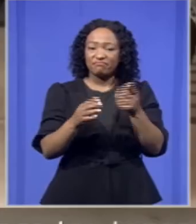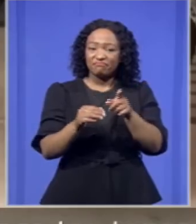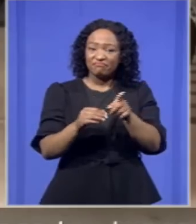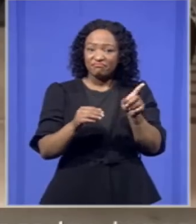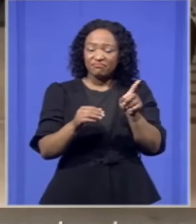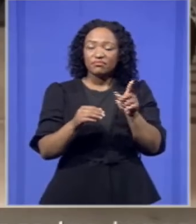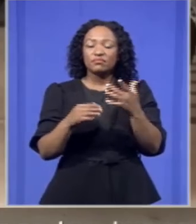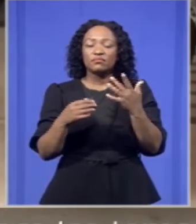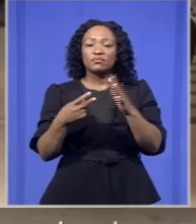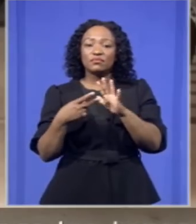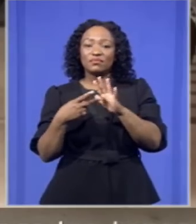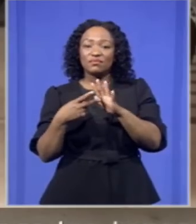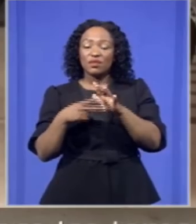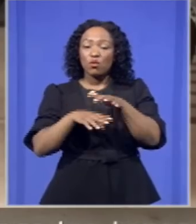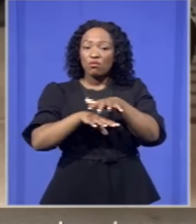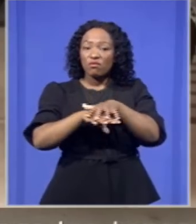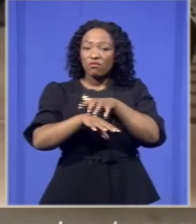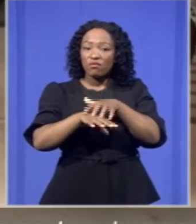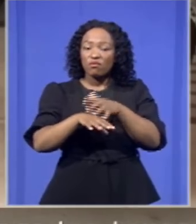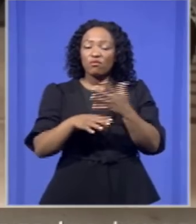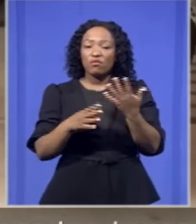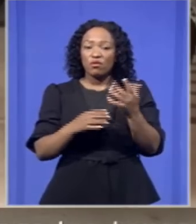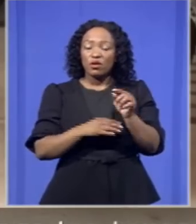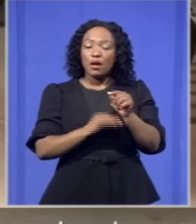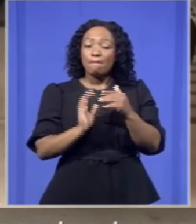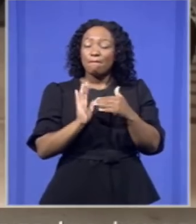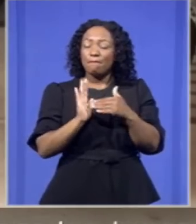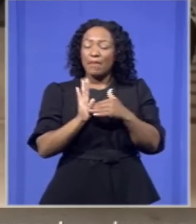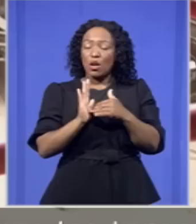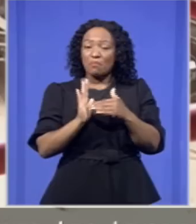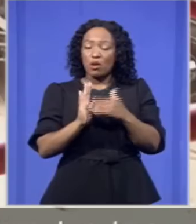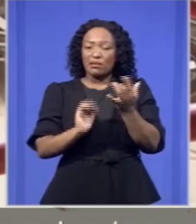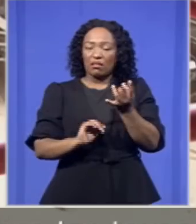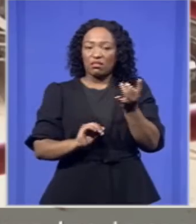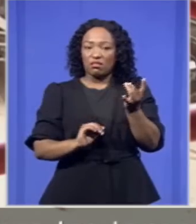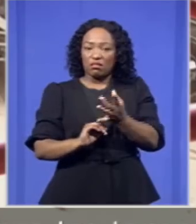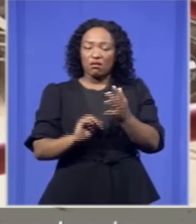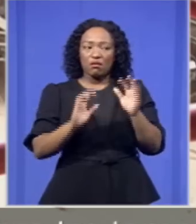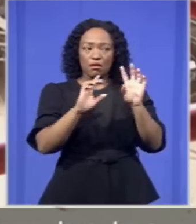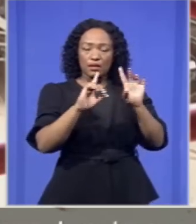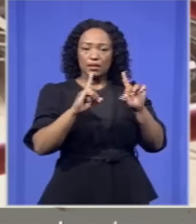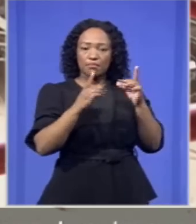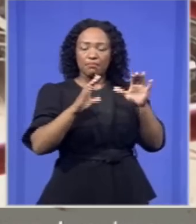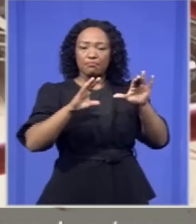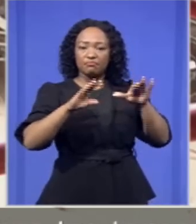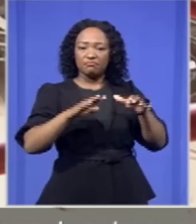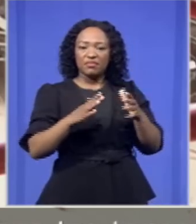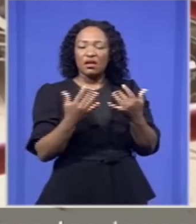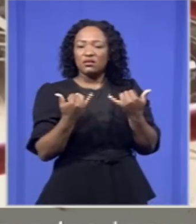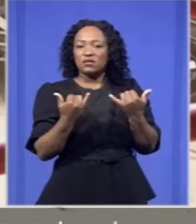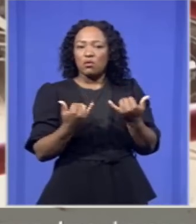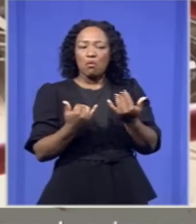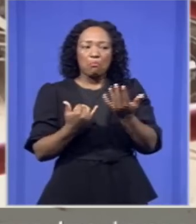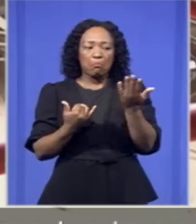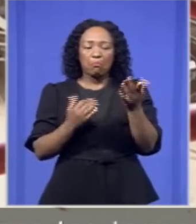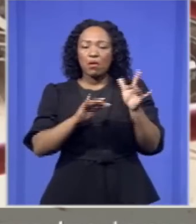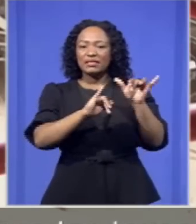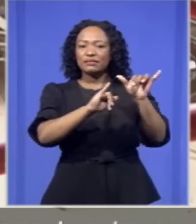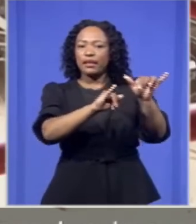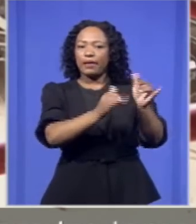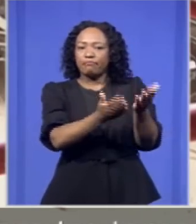tsa temothuo tse di neng di ja madi a le dimilione mo lefapheng leno jaanong di ntse di kgobokanya bobi ba